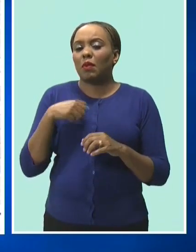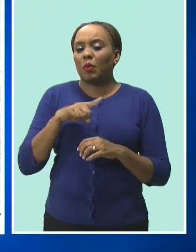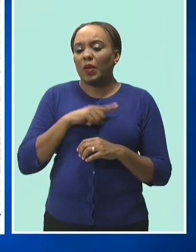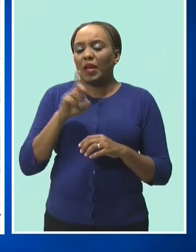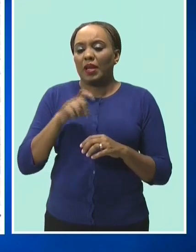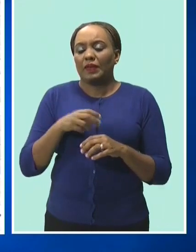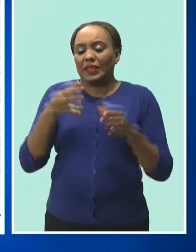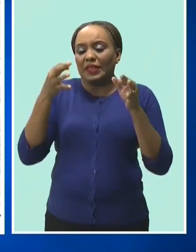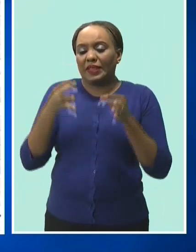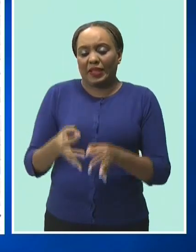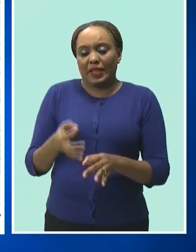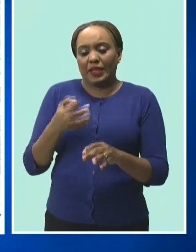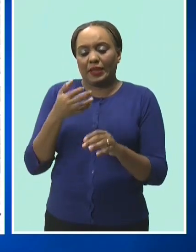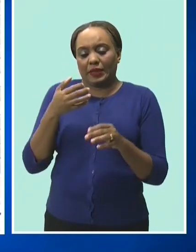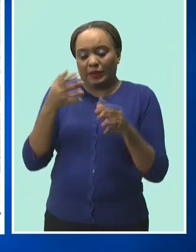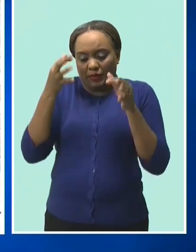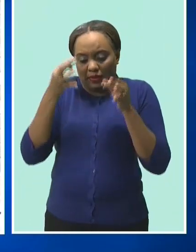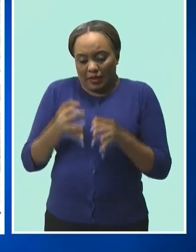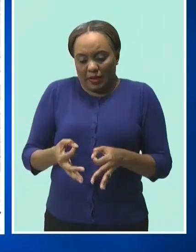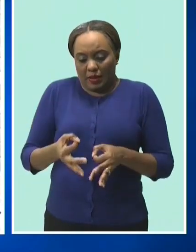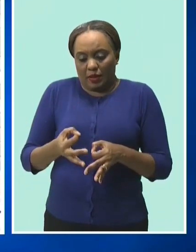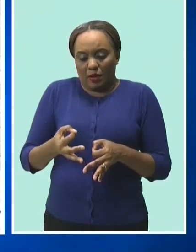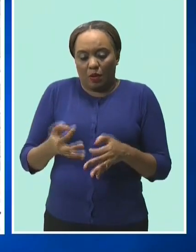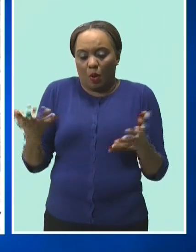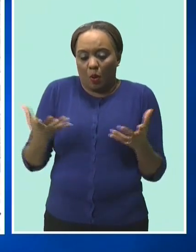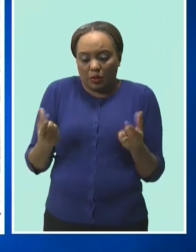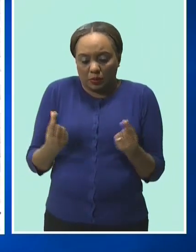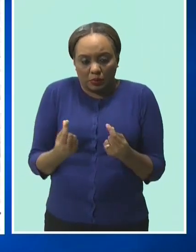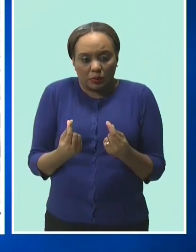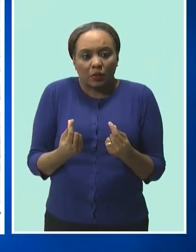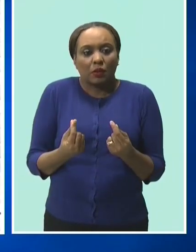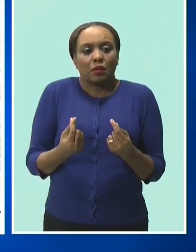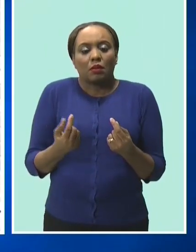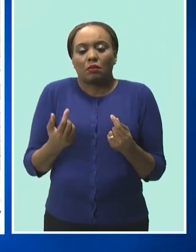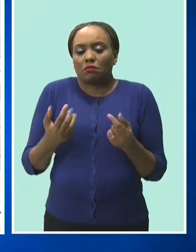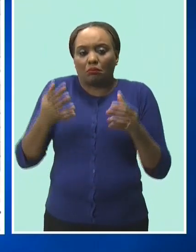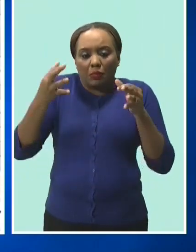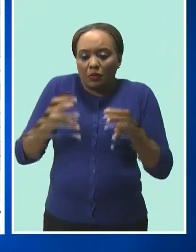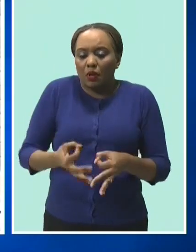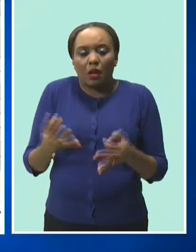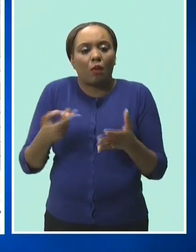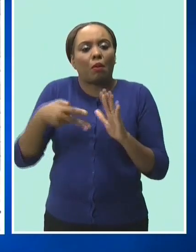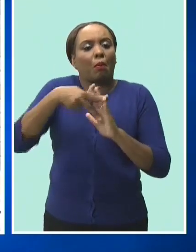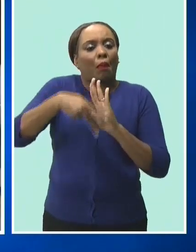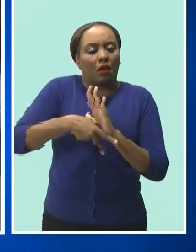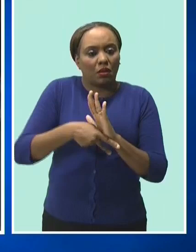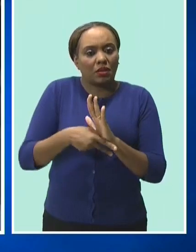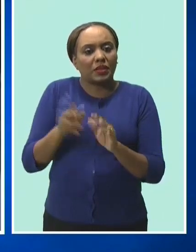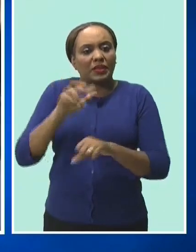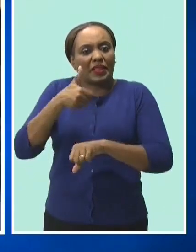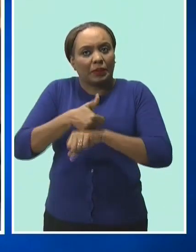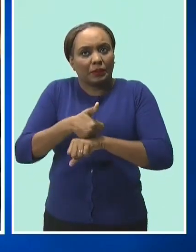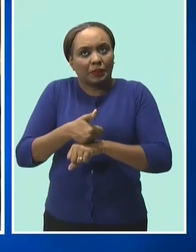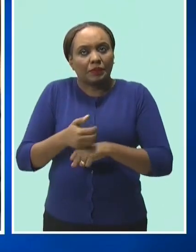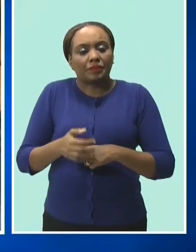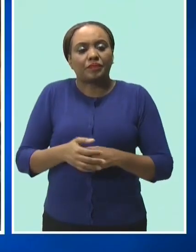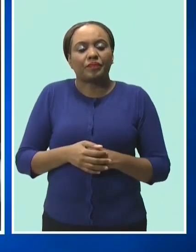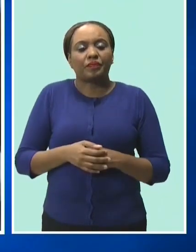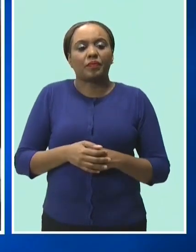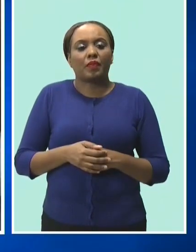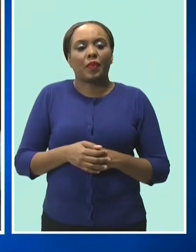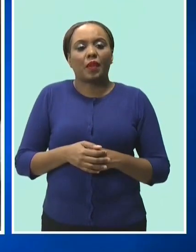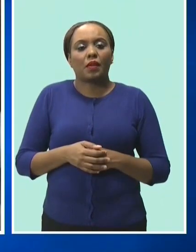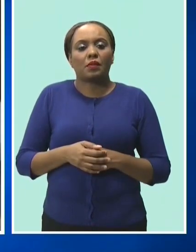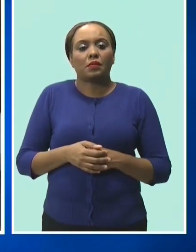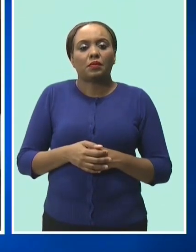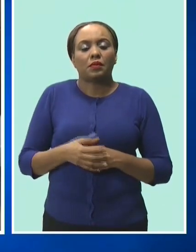of the Commissioner of Police and the policies that we have outlined already. Head of the Customs Anti-Narcotics